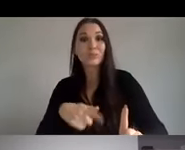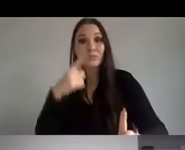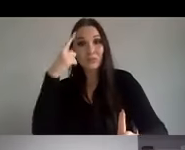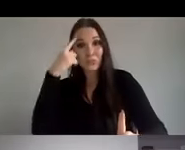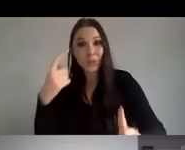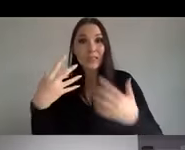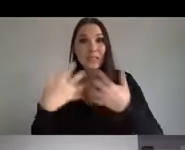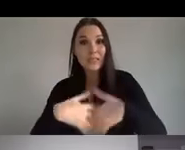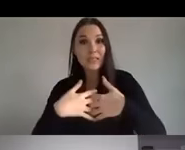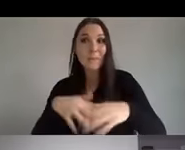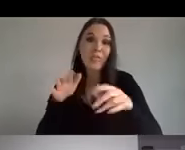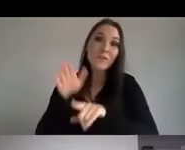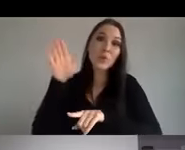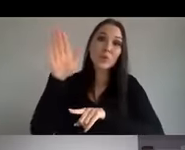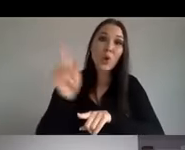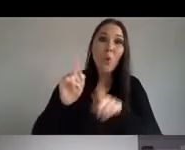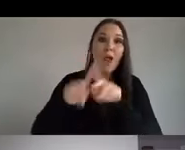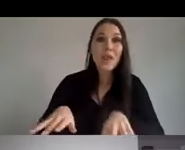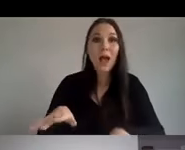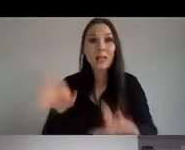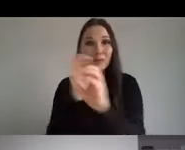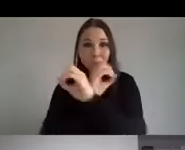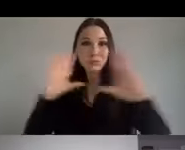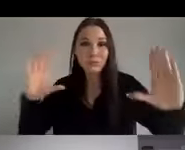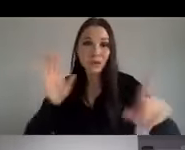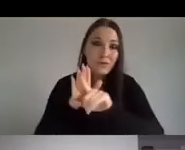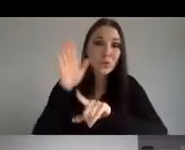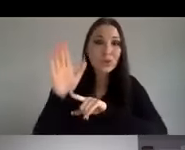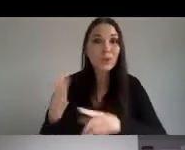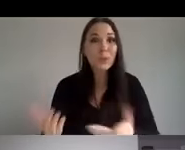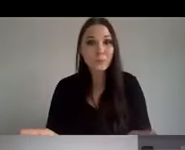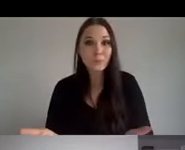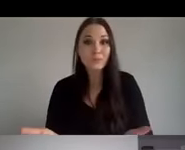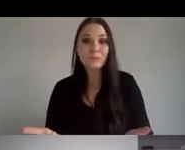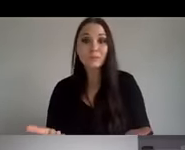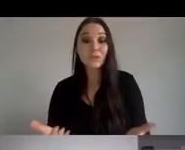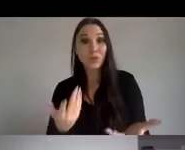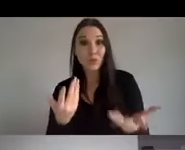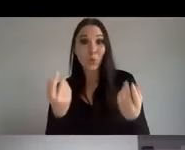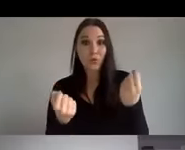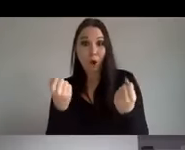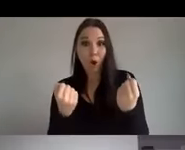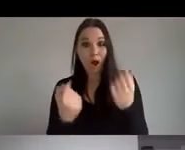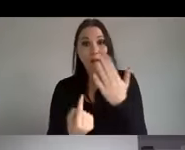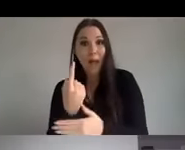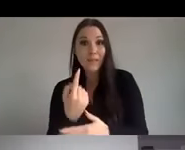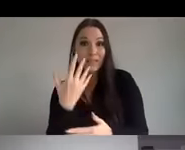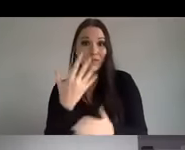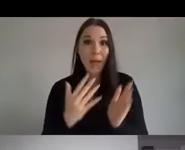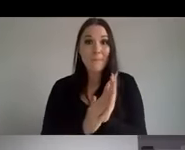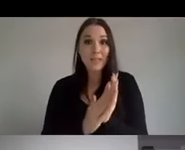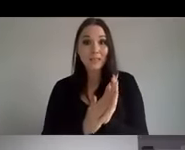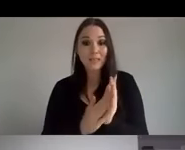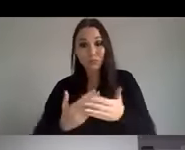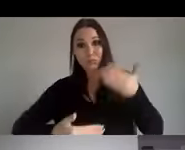system be in future, and it should be determinism, right? So you should say what happens to your car when you drive 5 minutes, or in the next seconds,